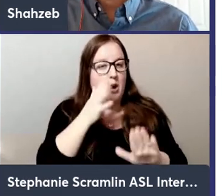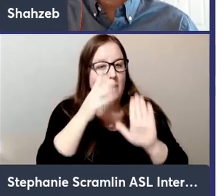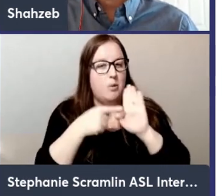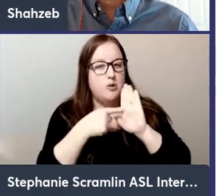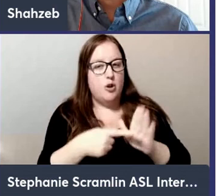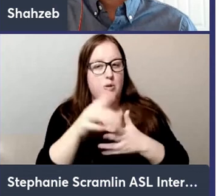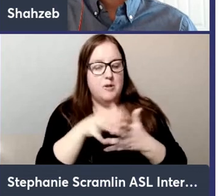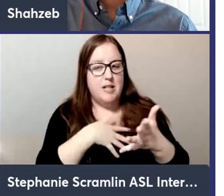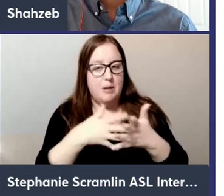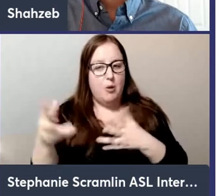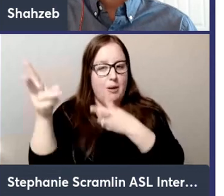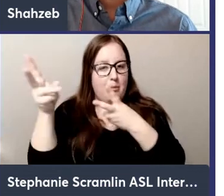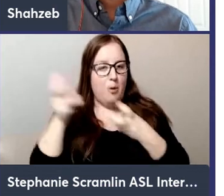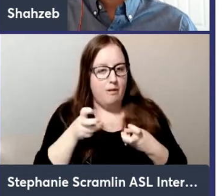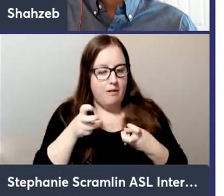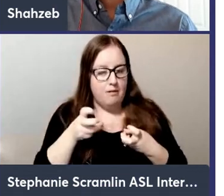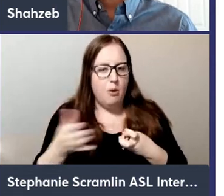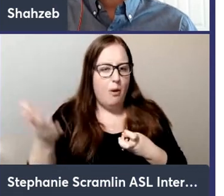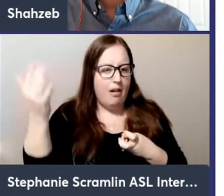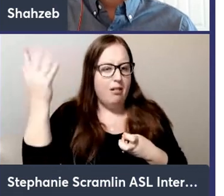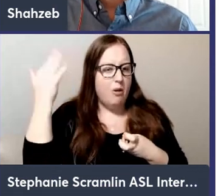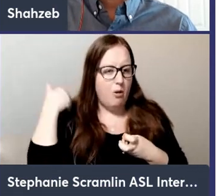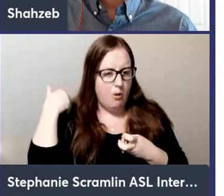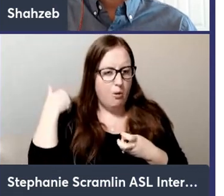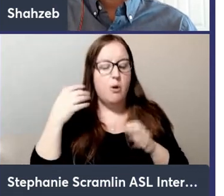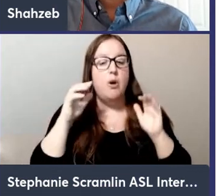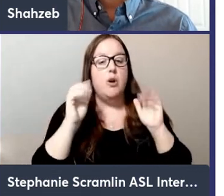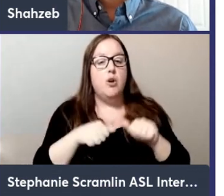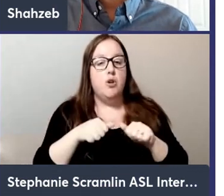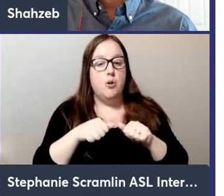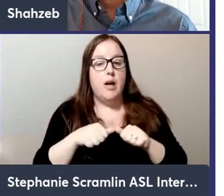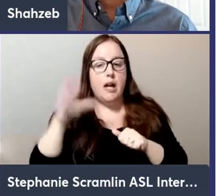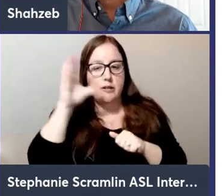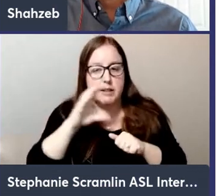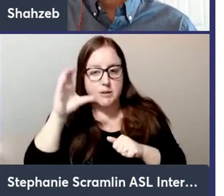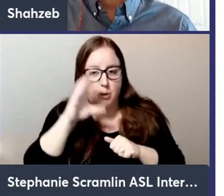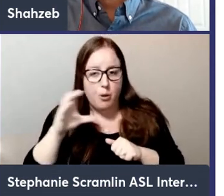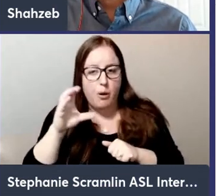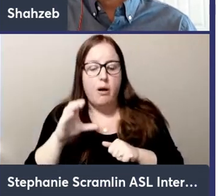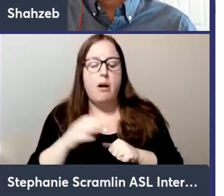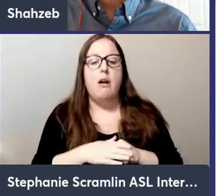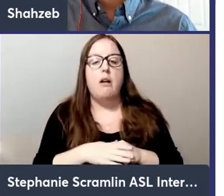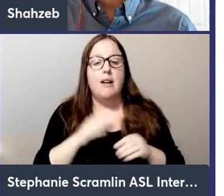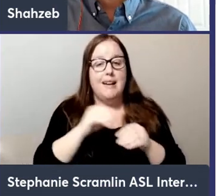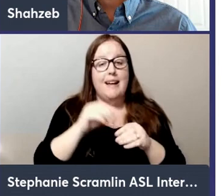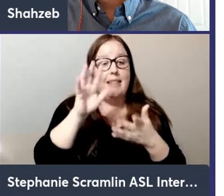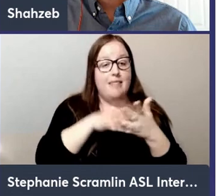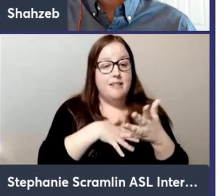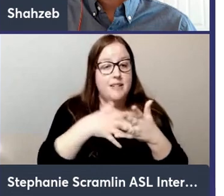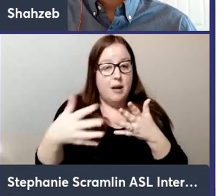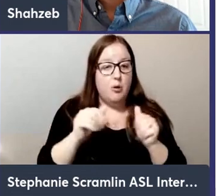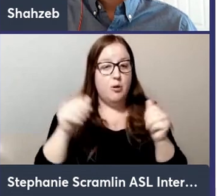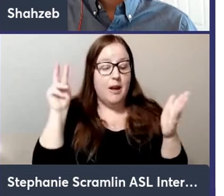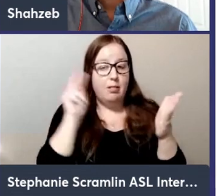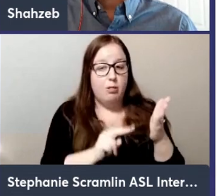table that was imported a while ago. And you can explore the items in the table. Just take a